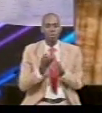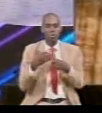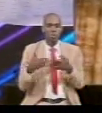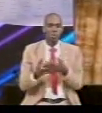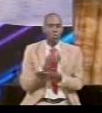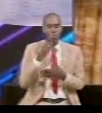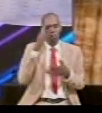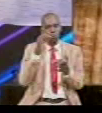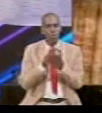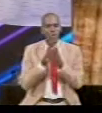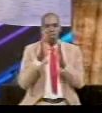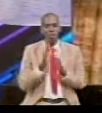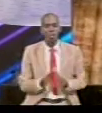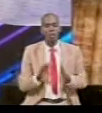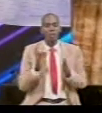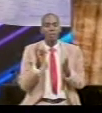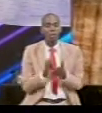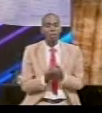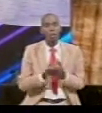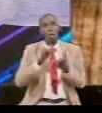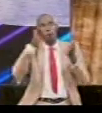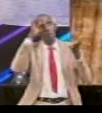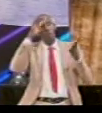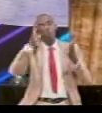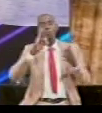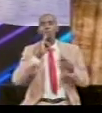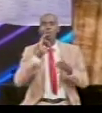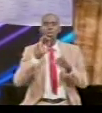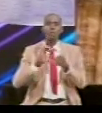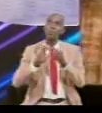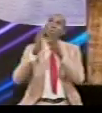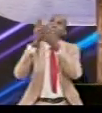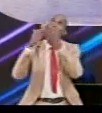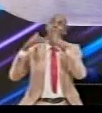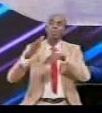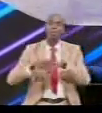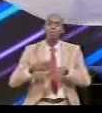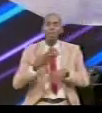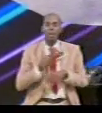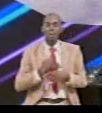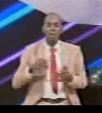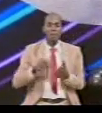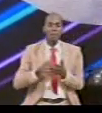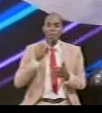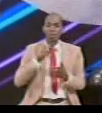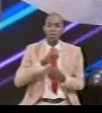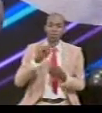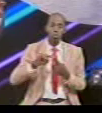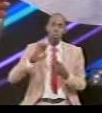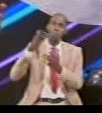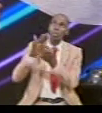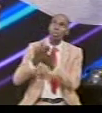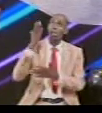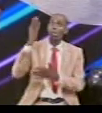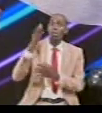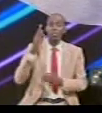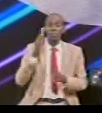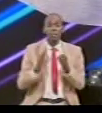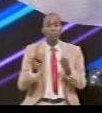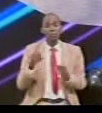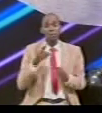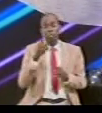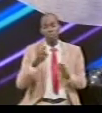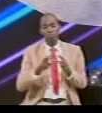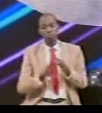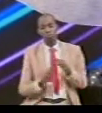believer. That hope is in heaven. And it's when we get there, if anyone faints by the way,